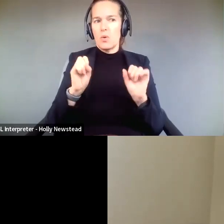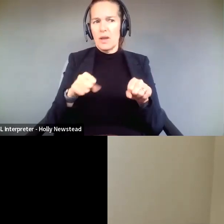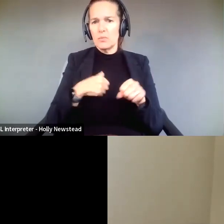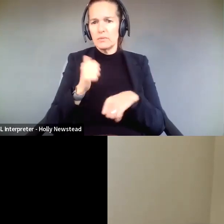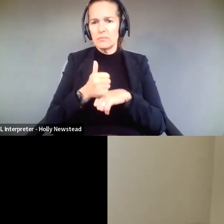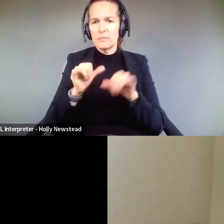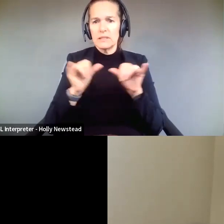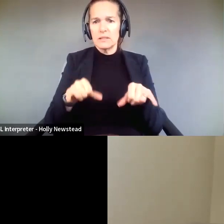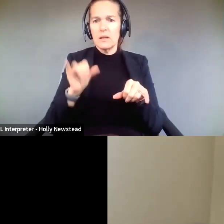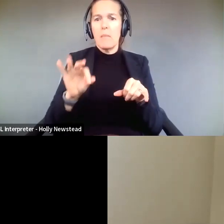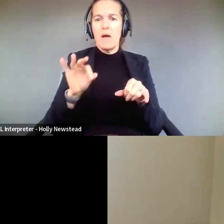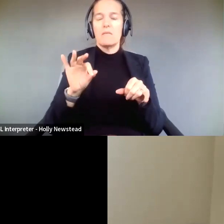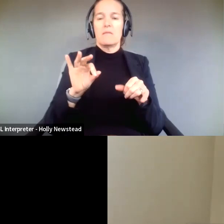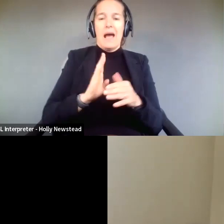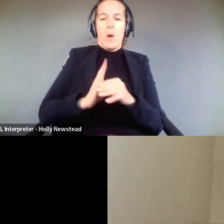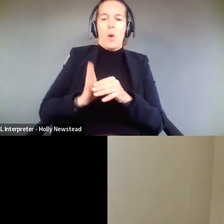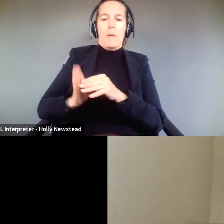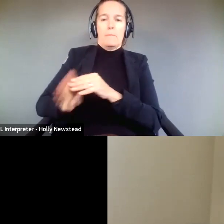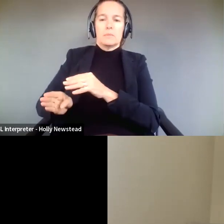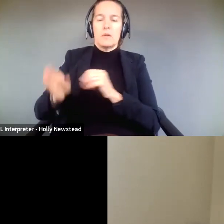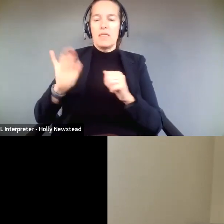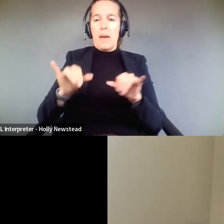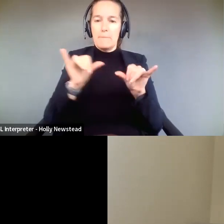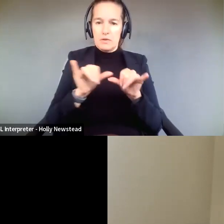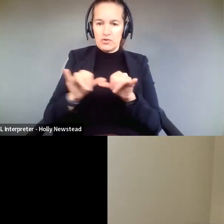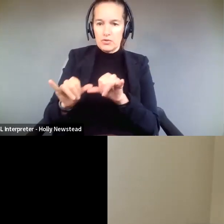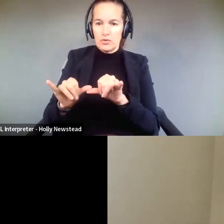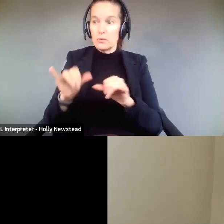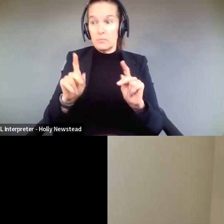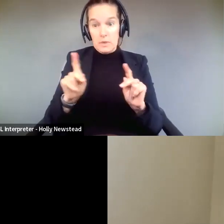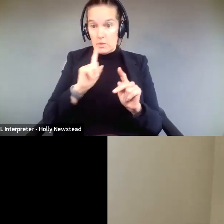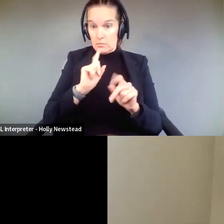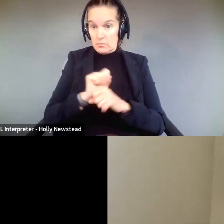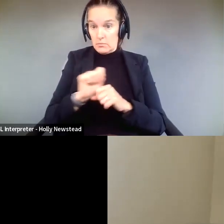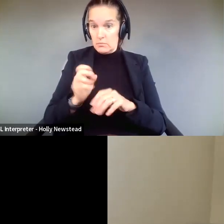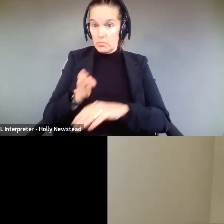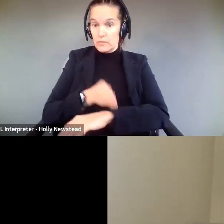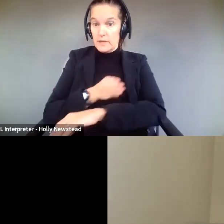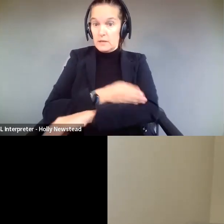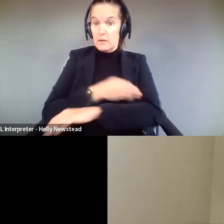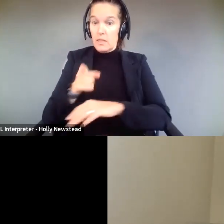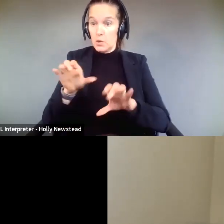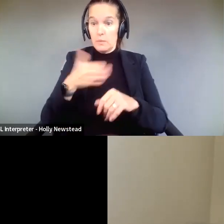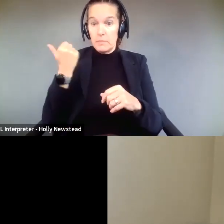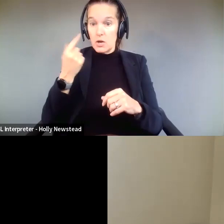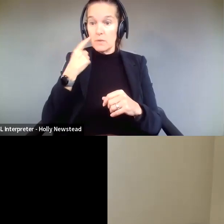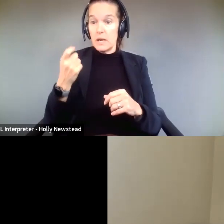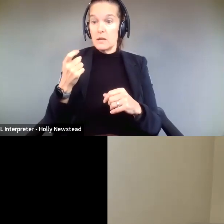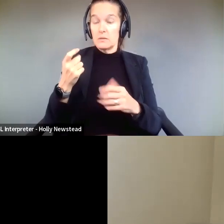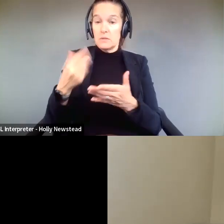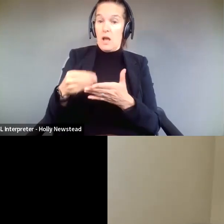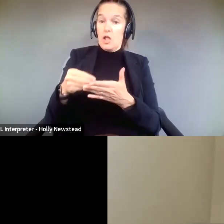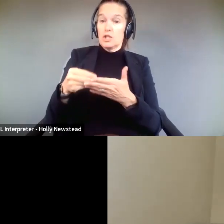system of outcomes that measure, are people improving? Are people doing better because of the dollars that are